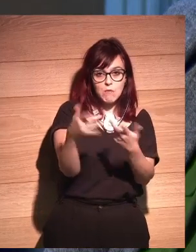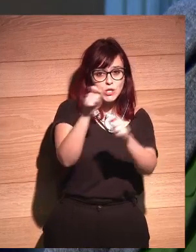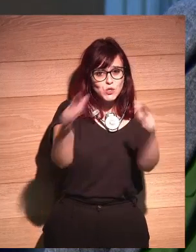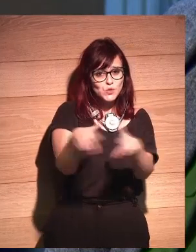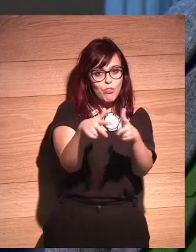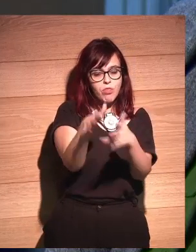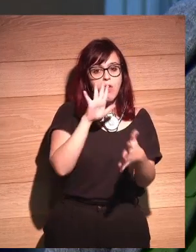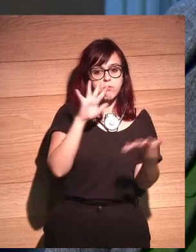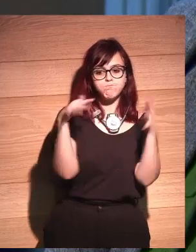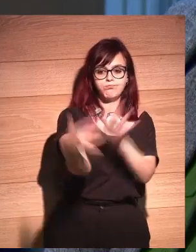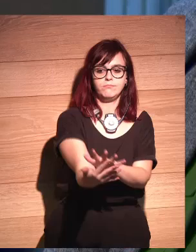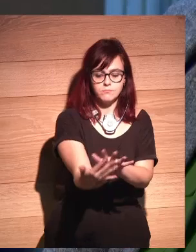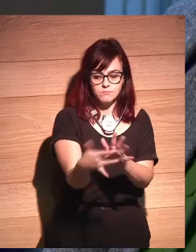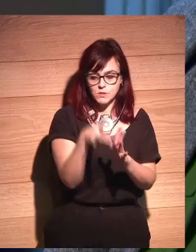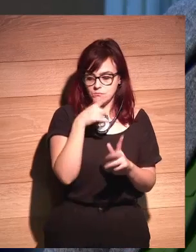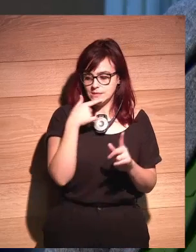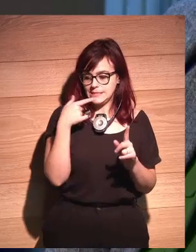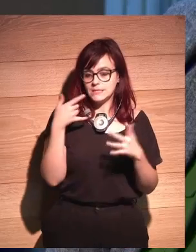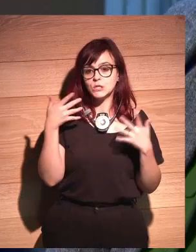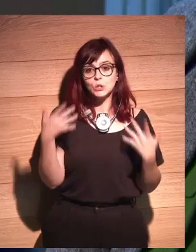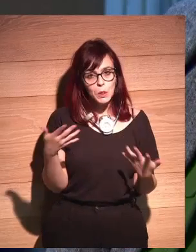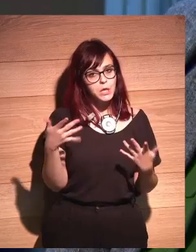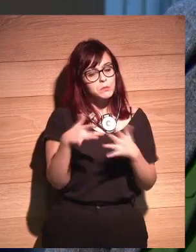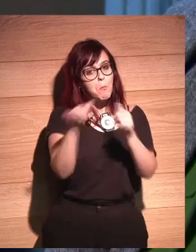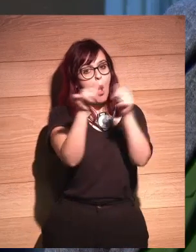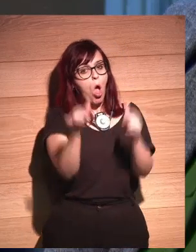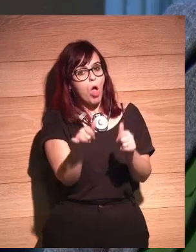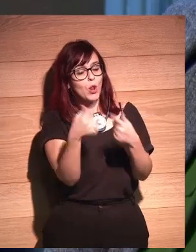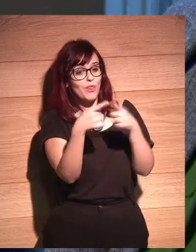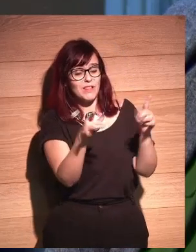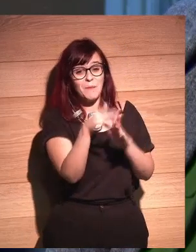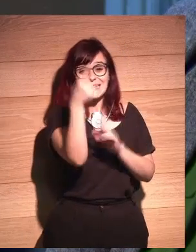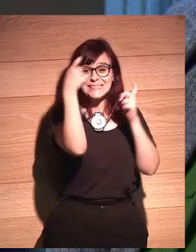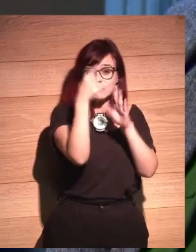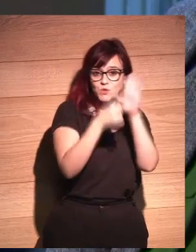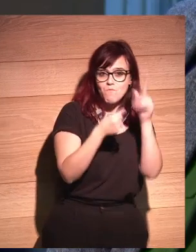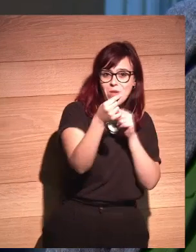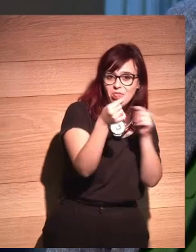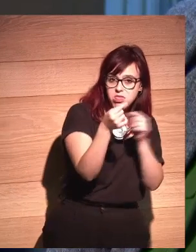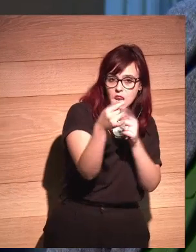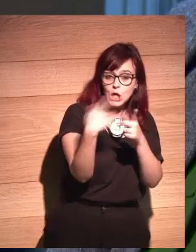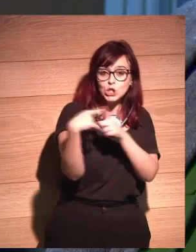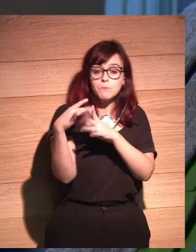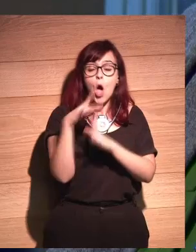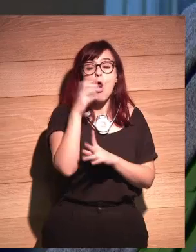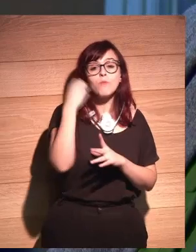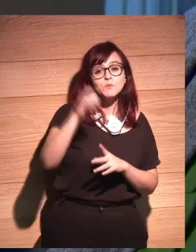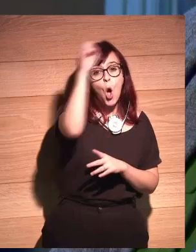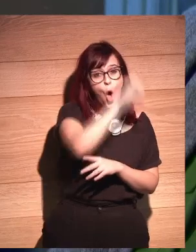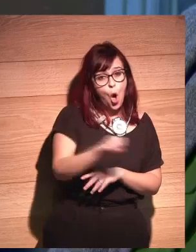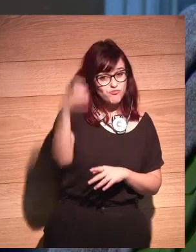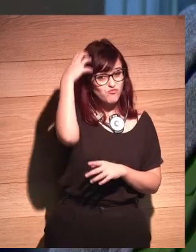another example, and we're talking about measuring things. Oslo, which you mentioned is the green capital of Europe